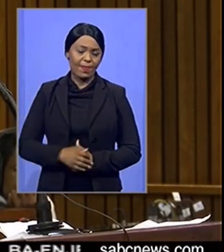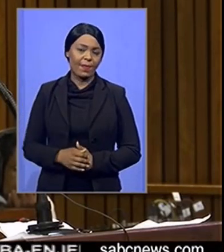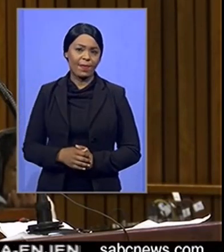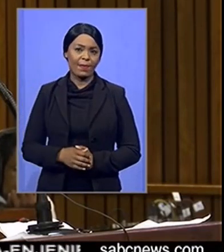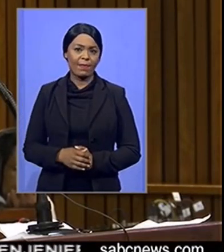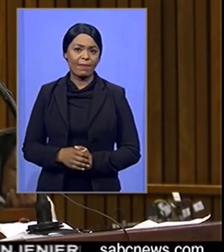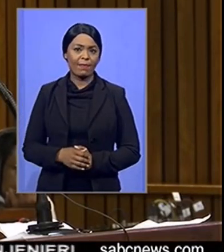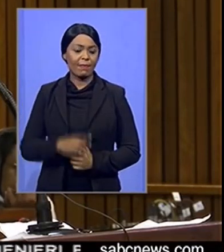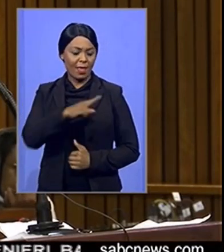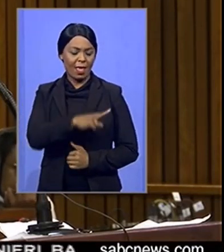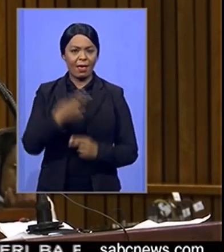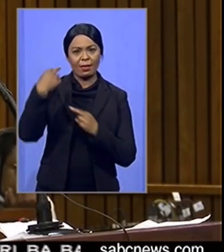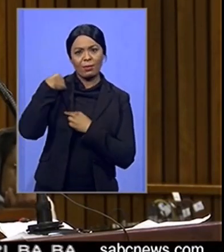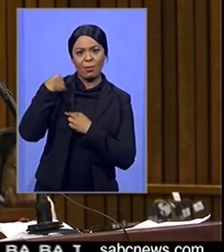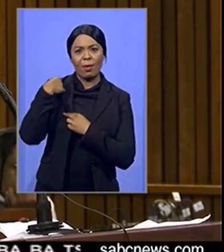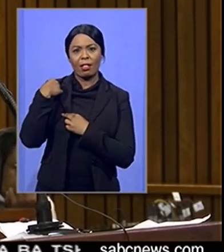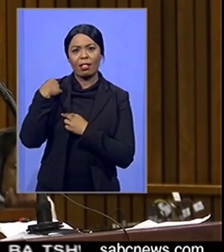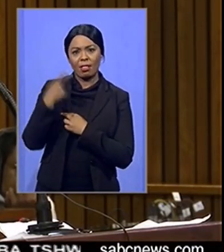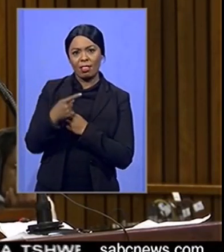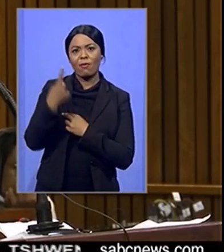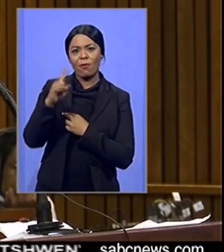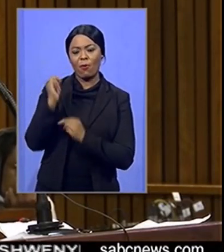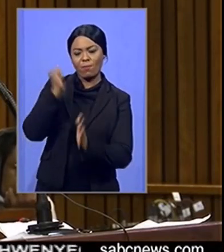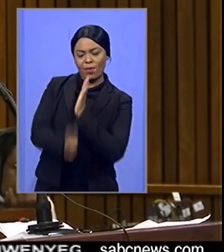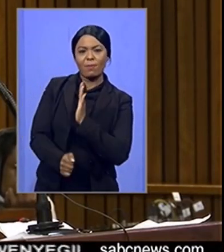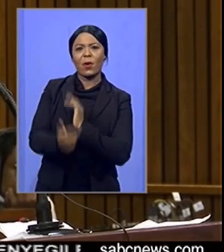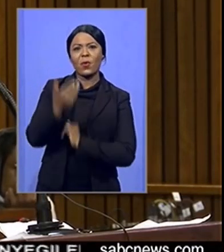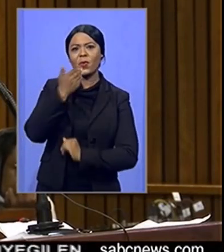should take the responsibility of the murder of Senzo Meyiwa,